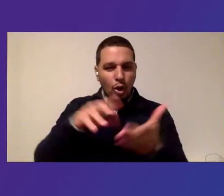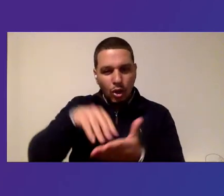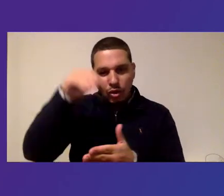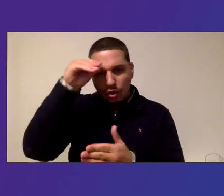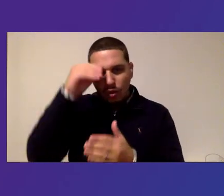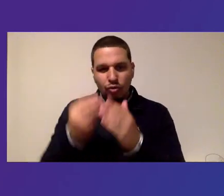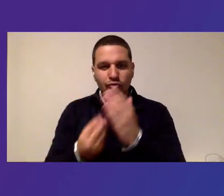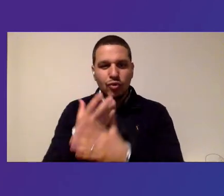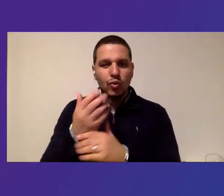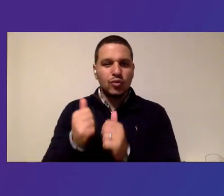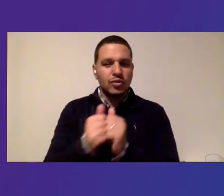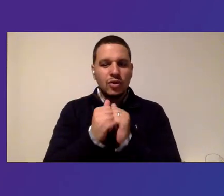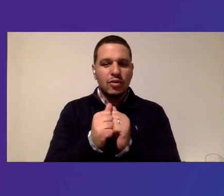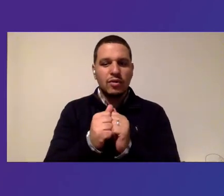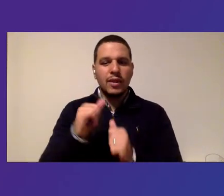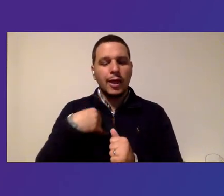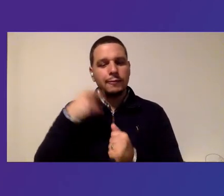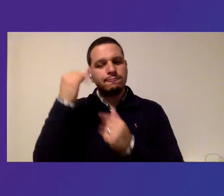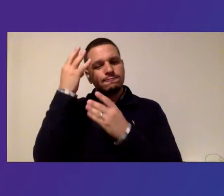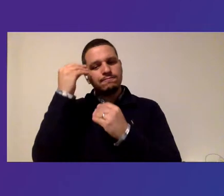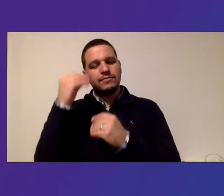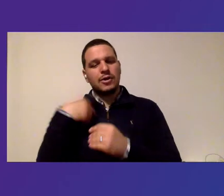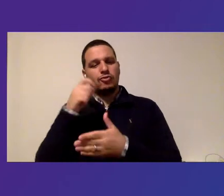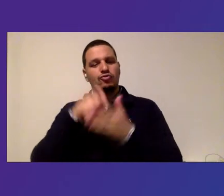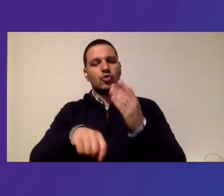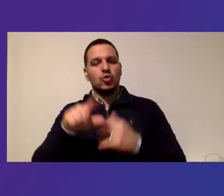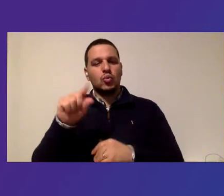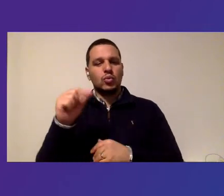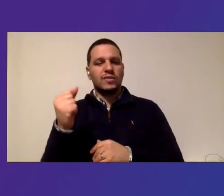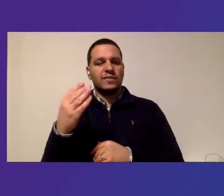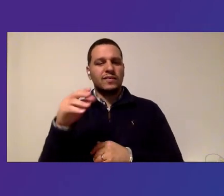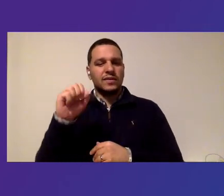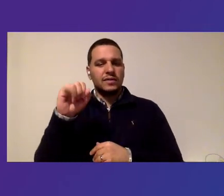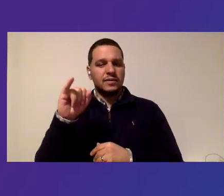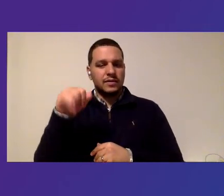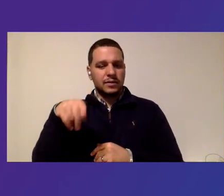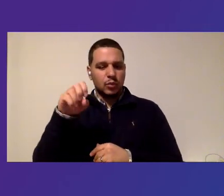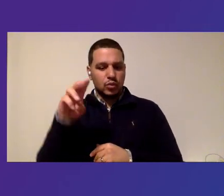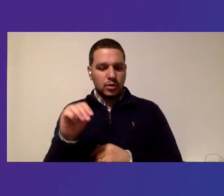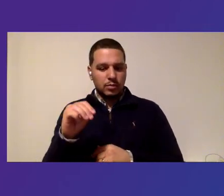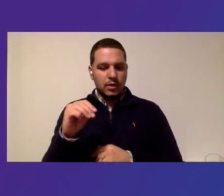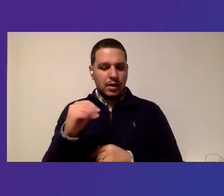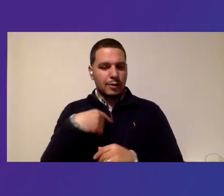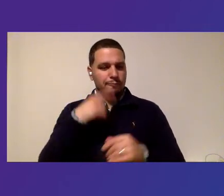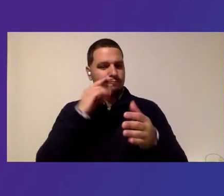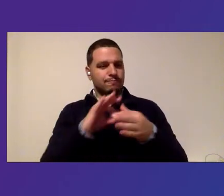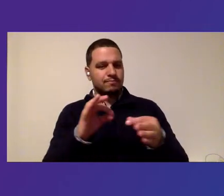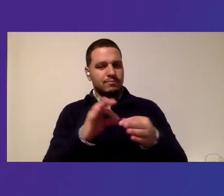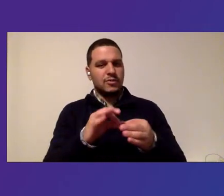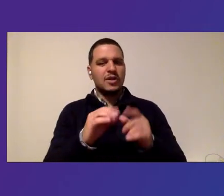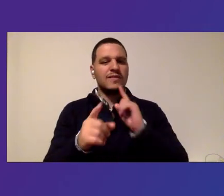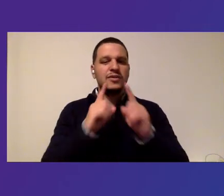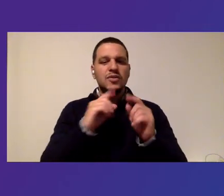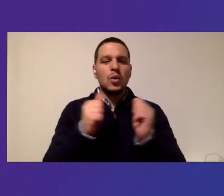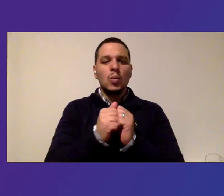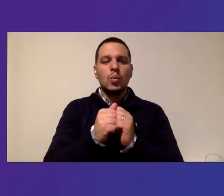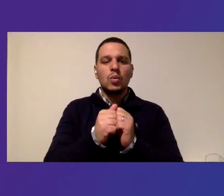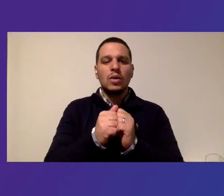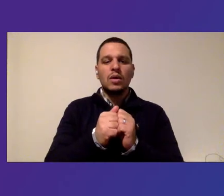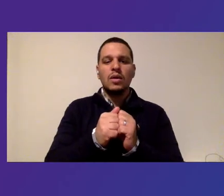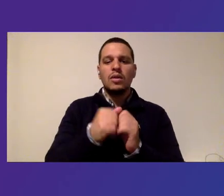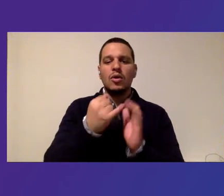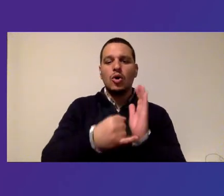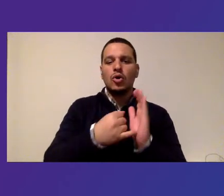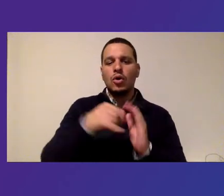a reflection I wrote about the 2015 symposium, I cited a conversation I'd had with artist Paloma McGregor,